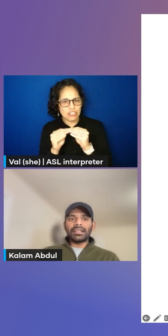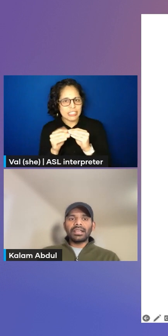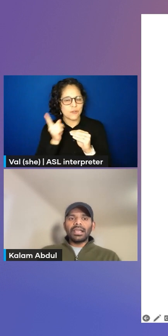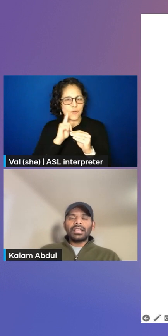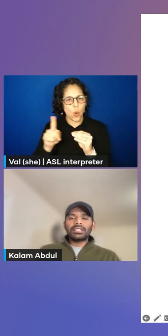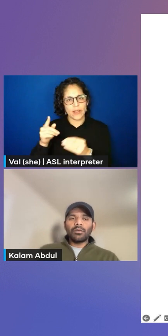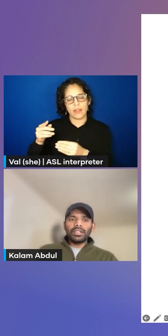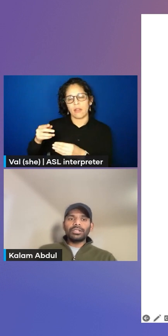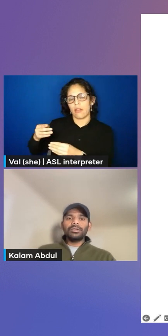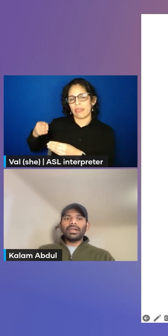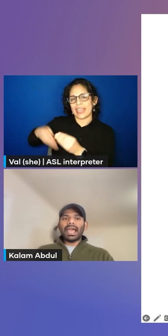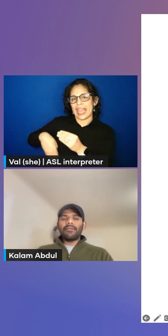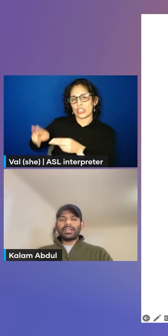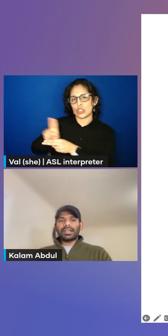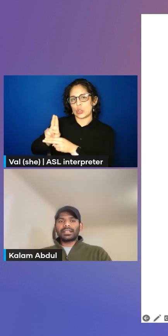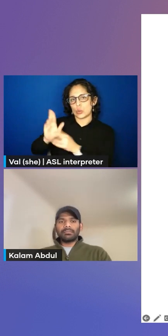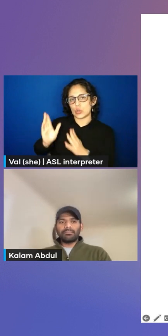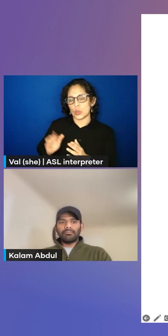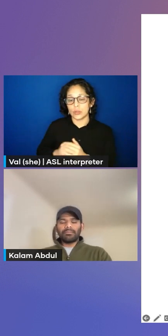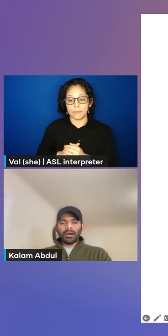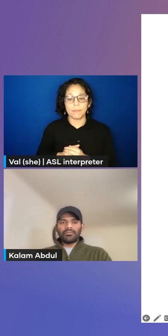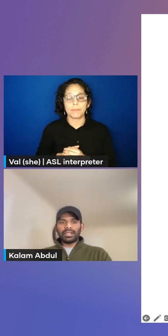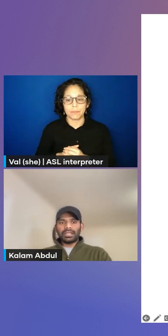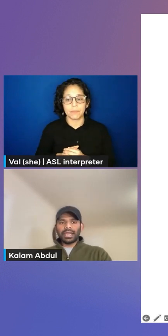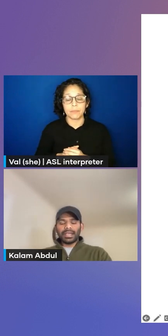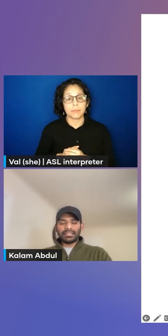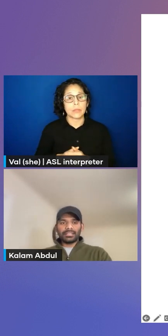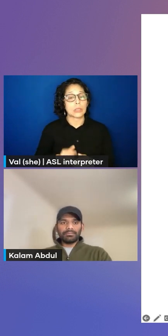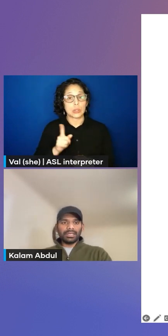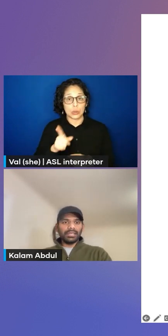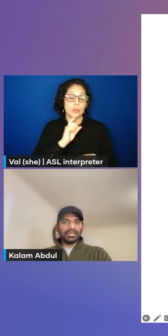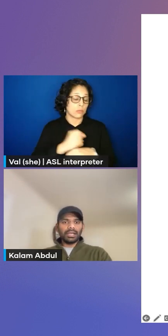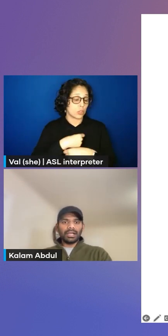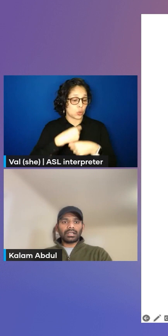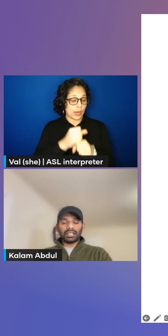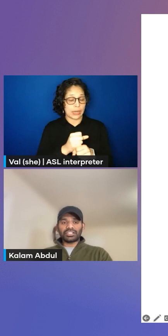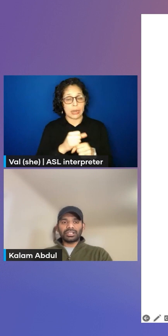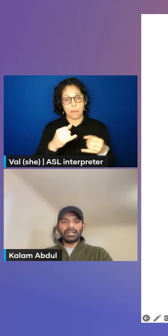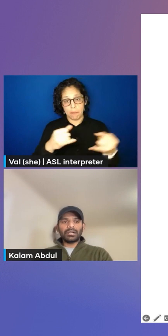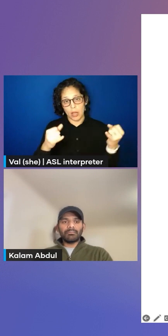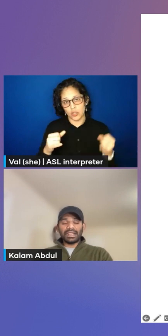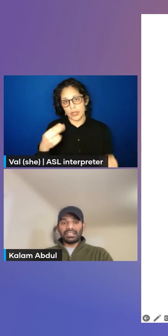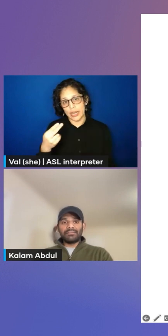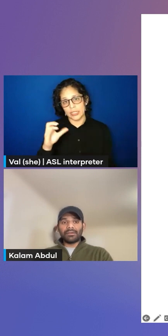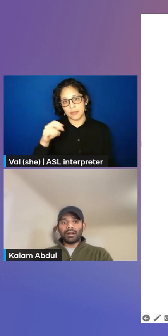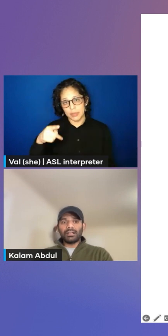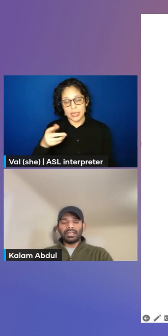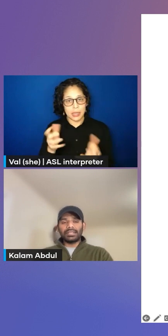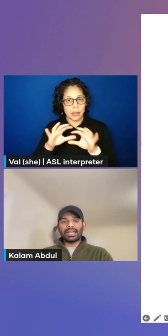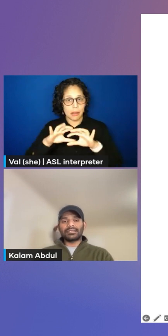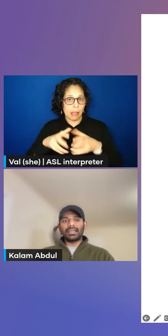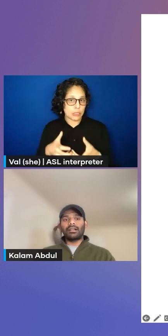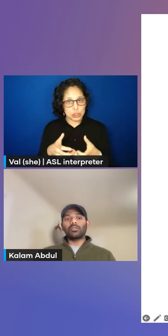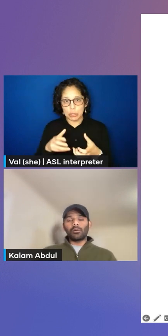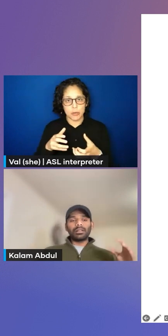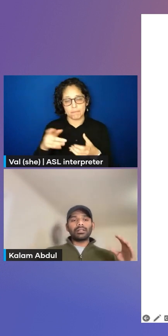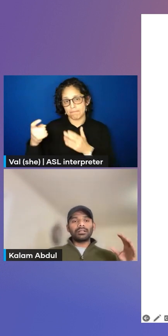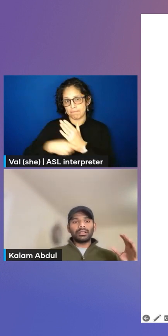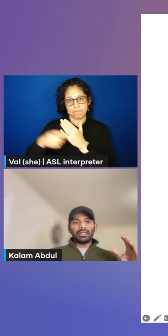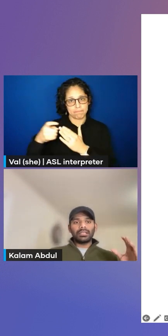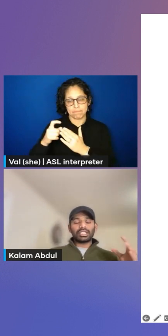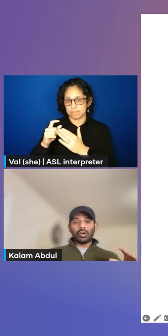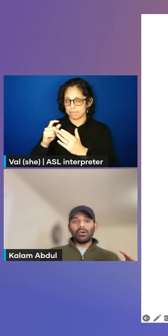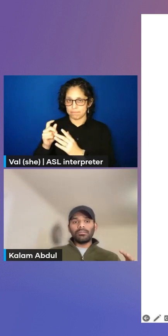users, right? So when you have created the boundary HCP cluster, by default, it gets a